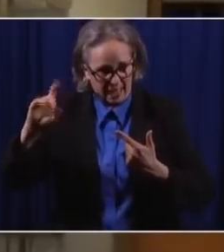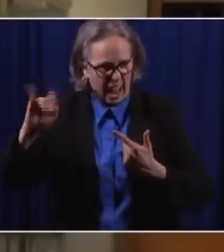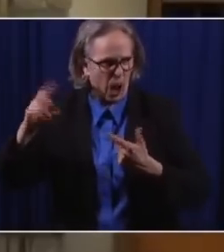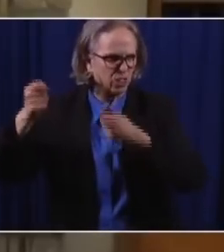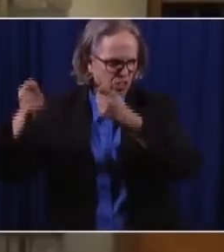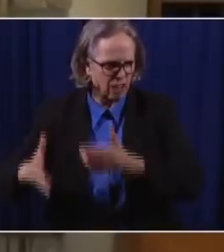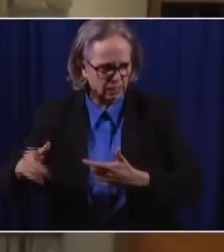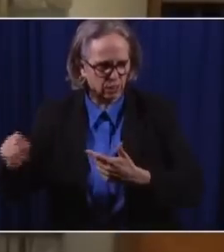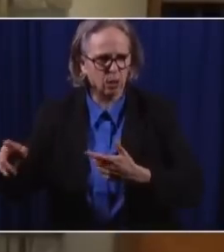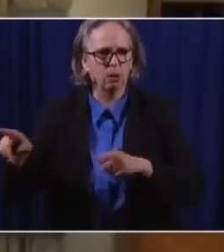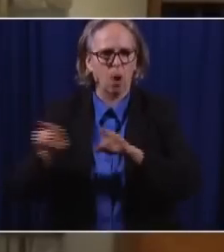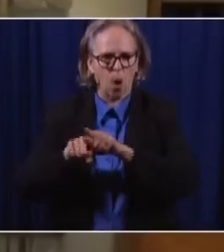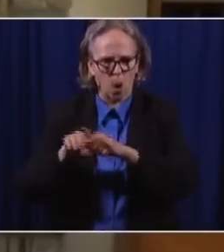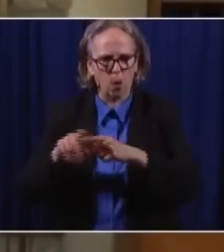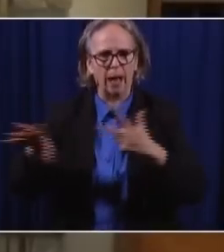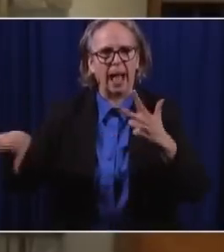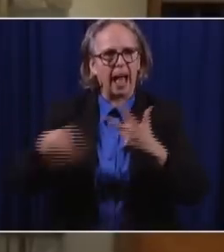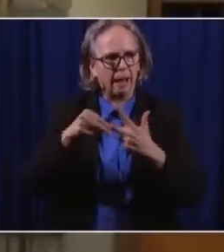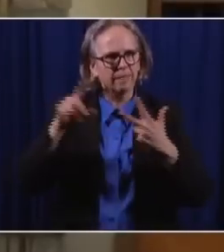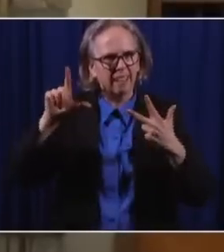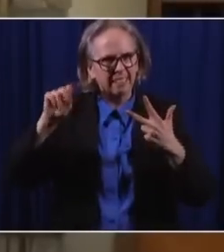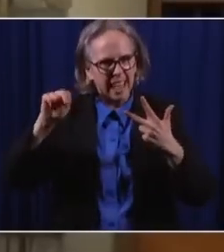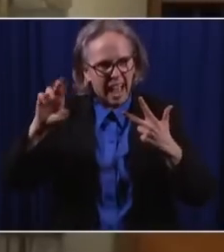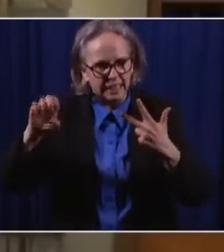with Lance Himes.